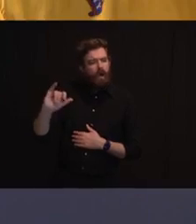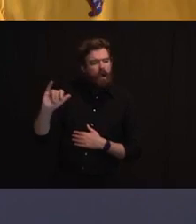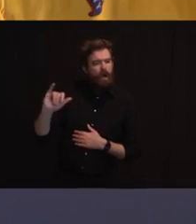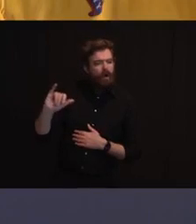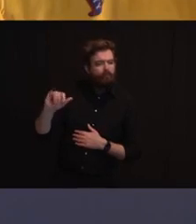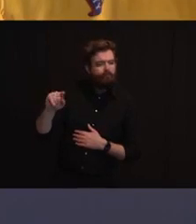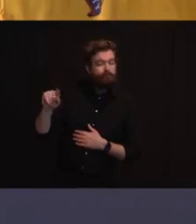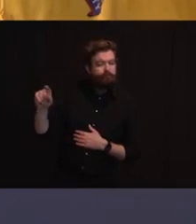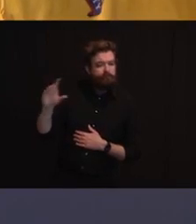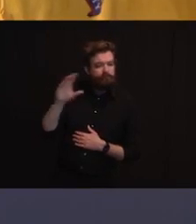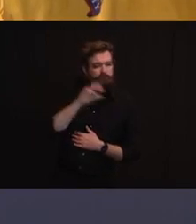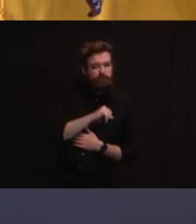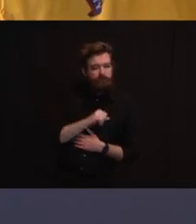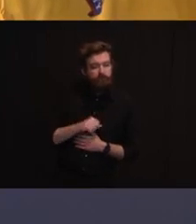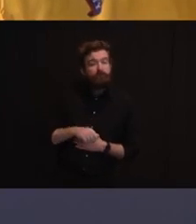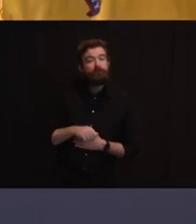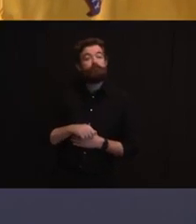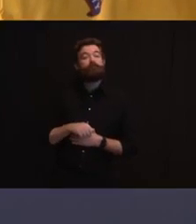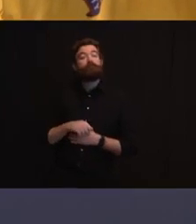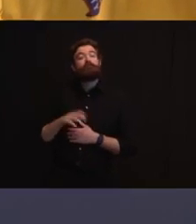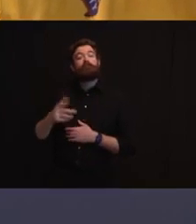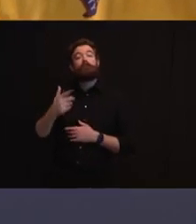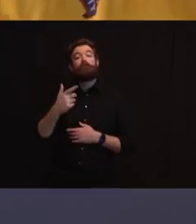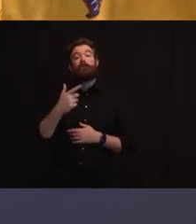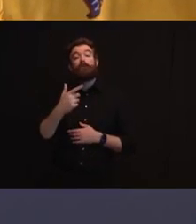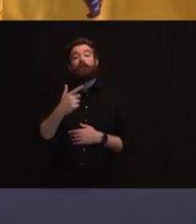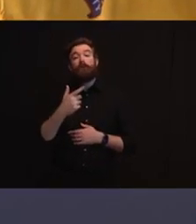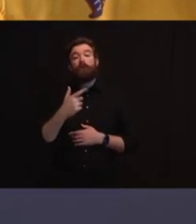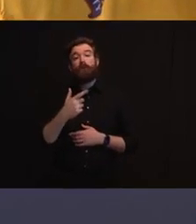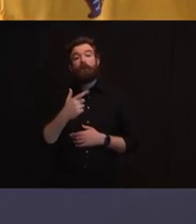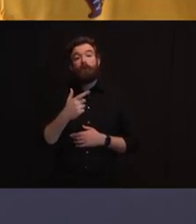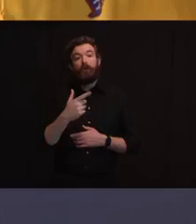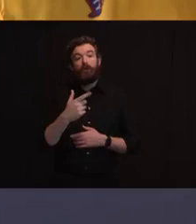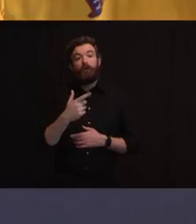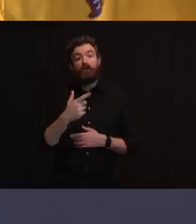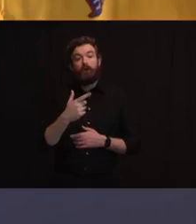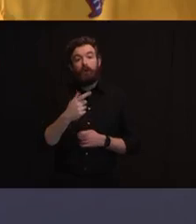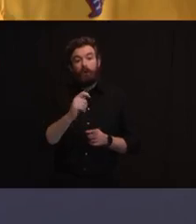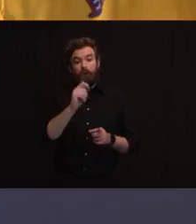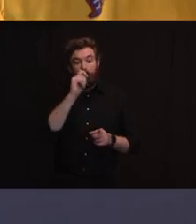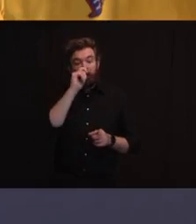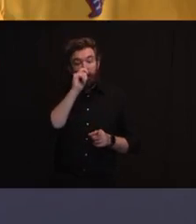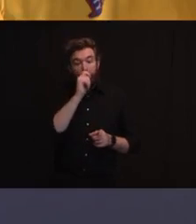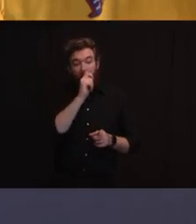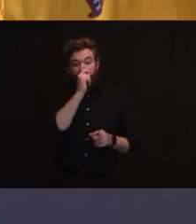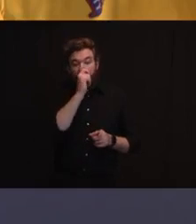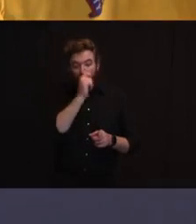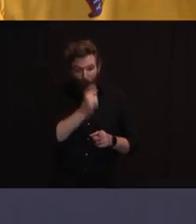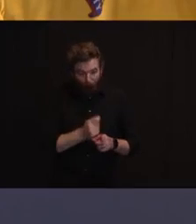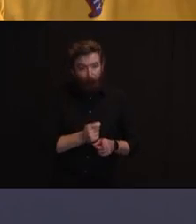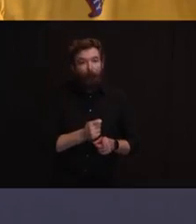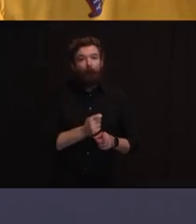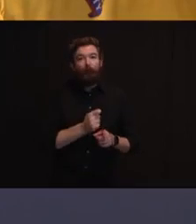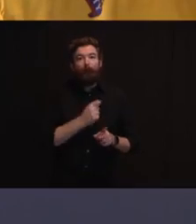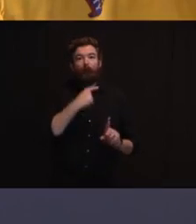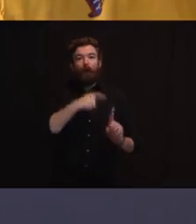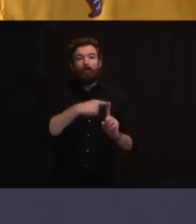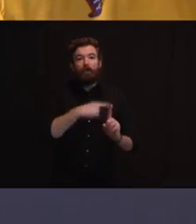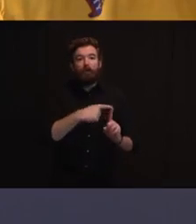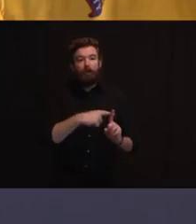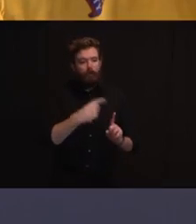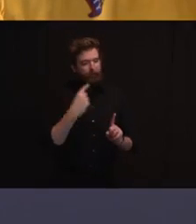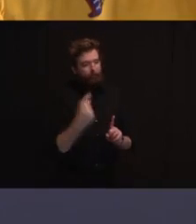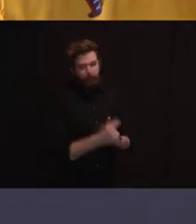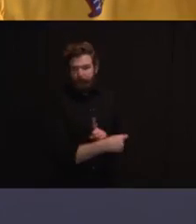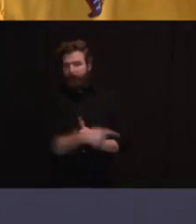And secondly, if you're either asymptomatic or lightly symptom. Any sense as to whether or not that may be positively